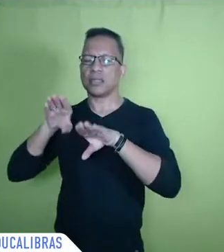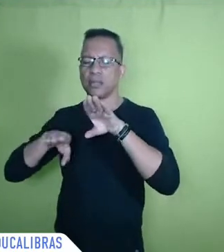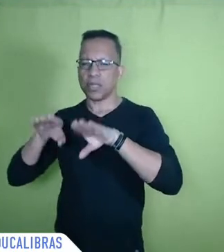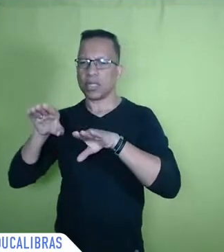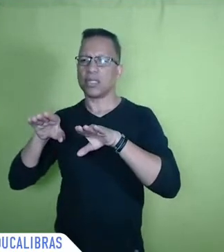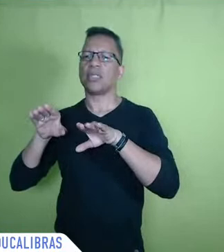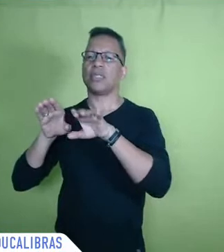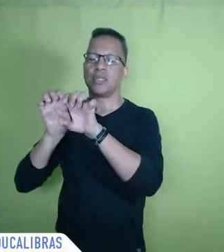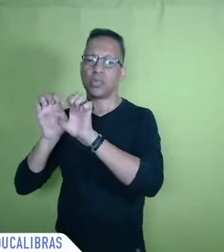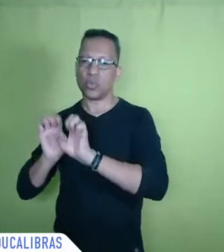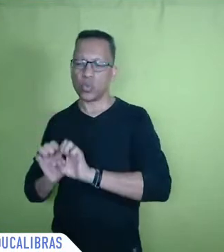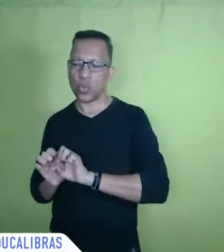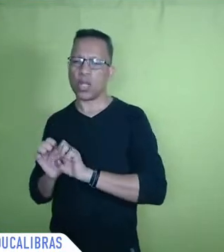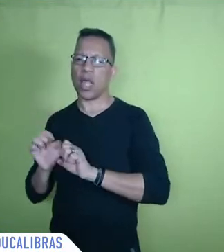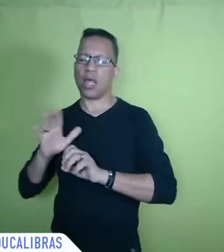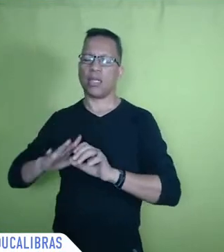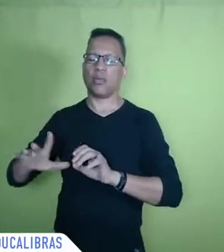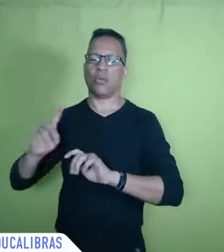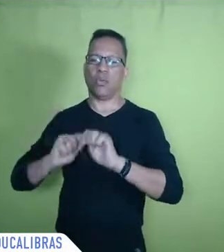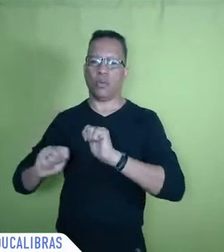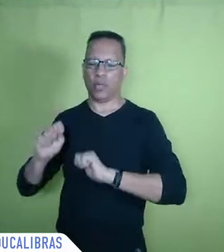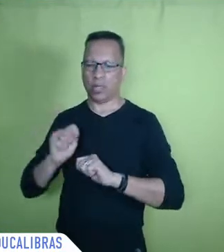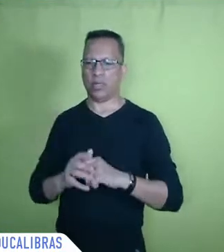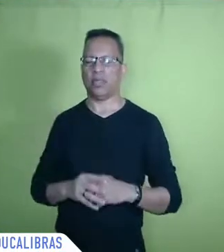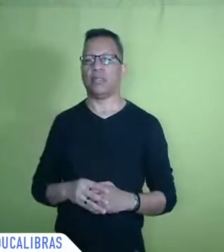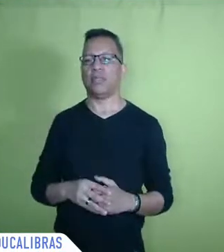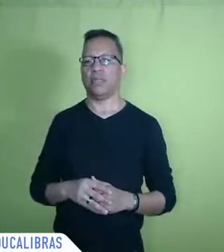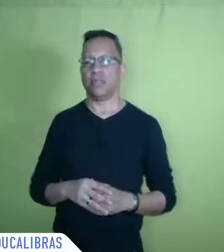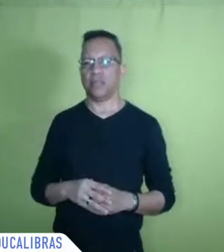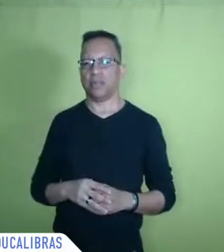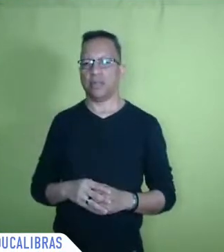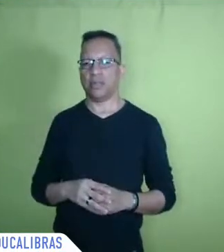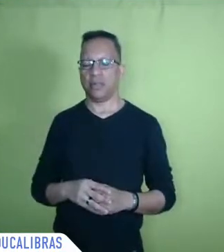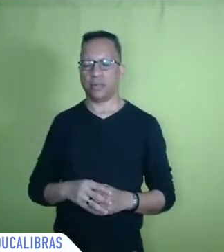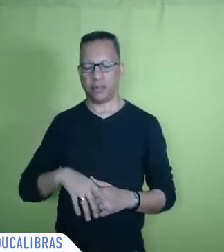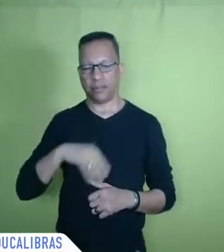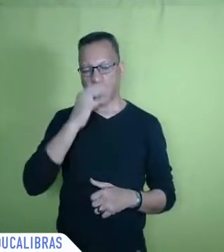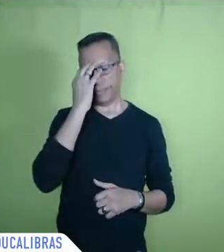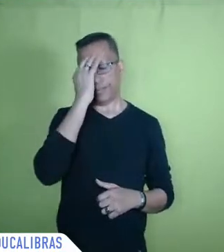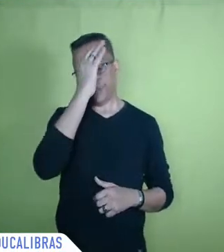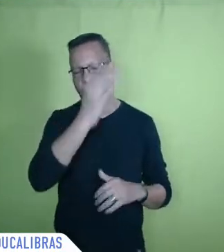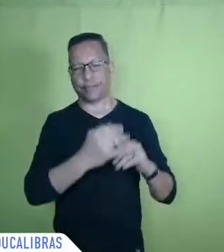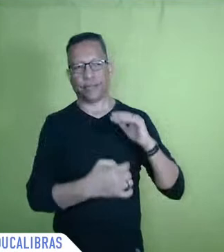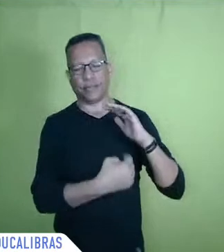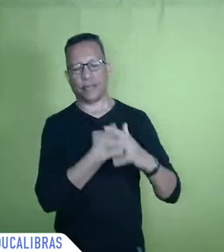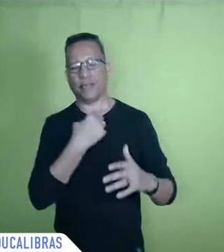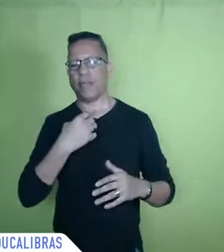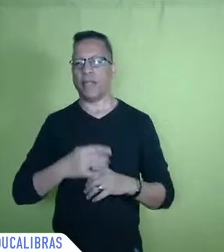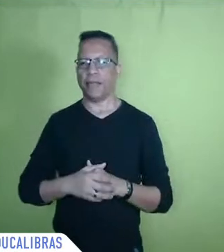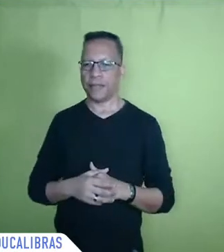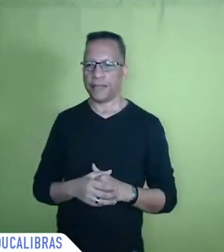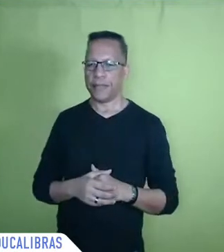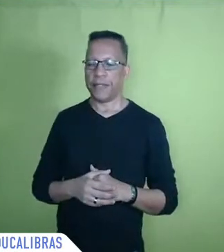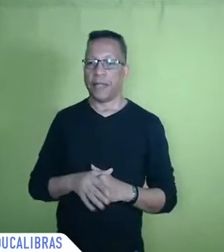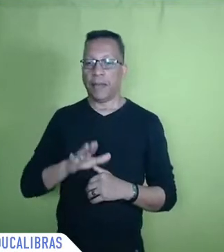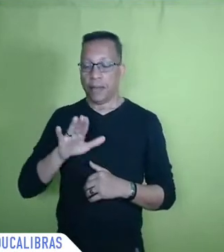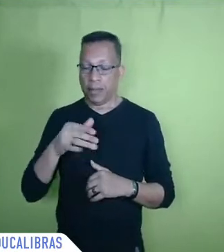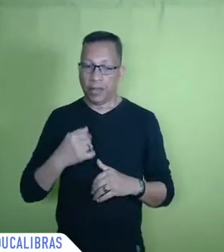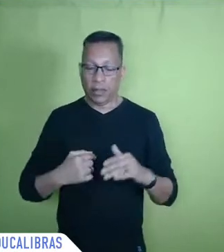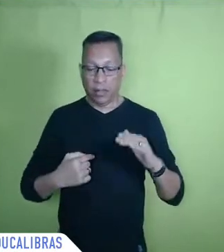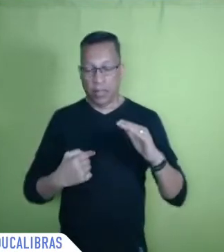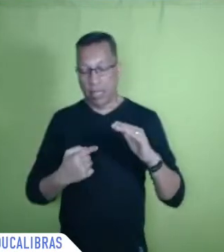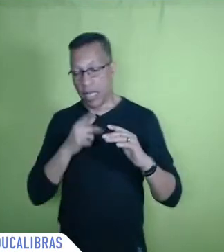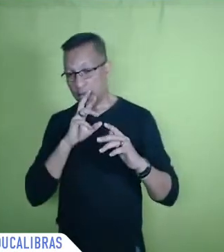Thank you for the question. Well, it's to answer this specific question, it goes in line with what I've said